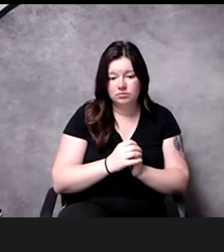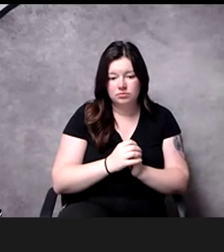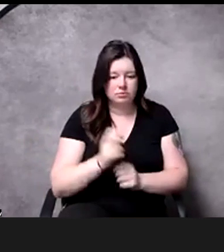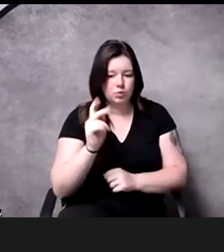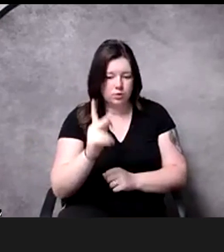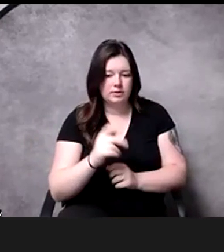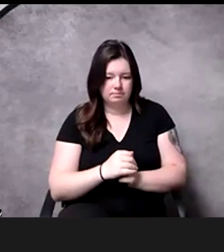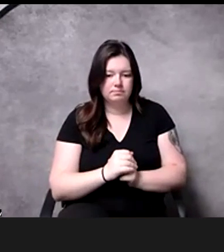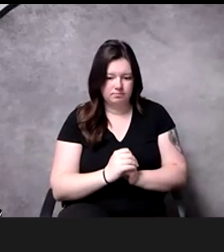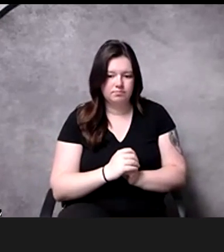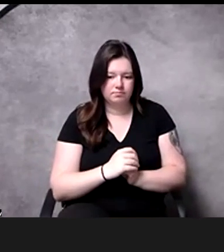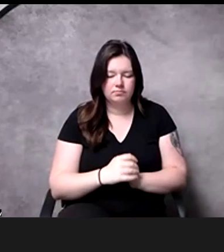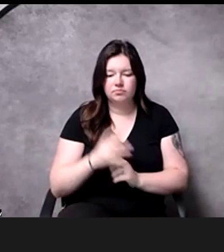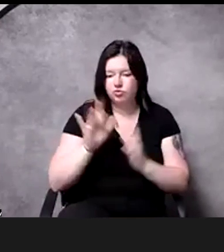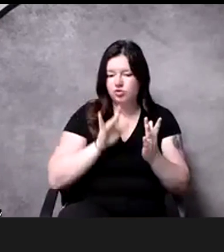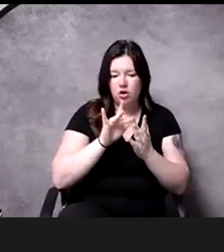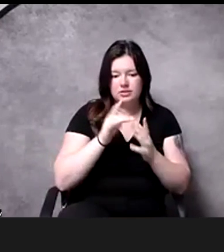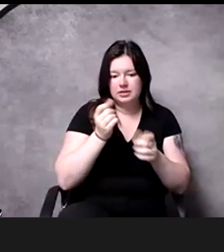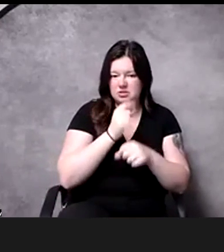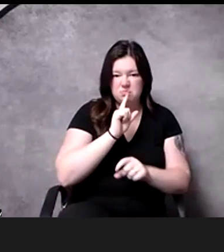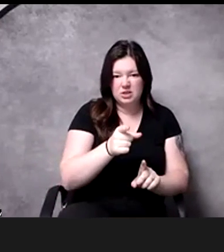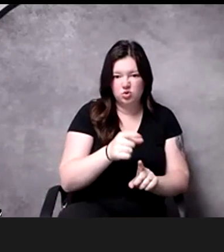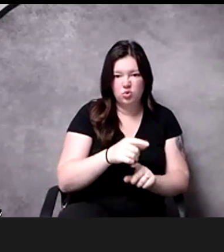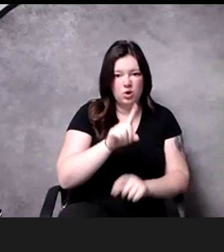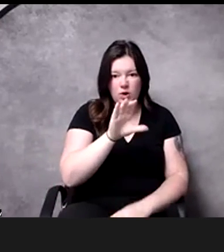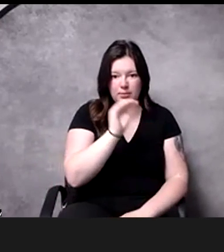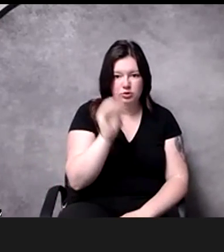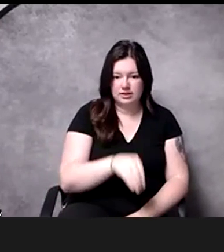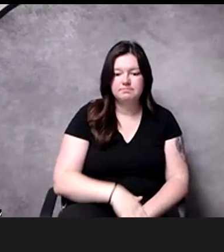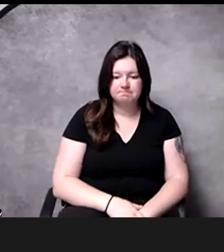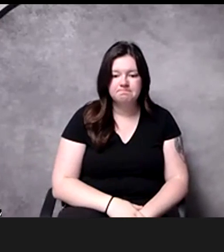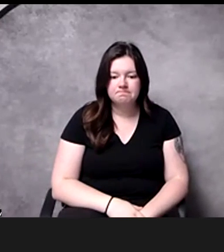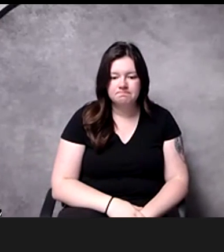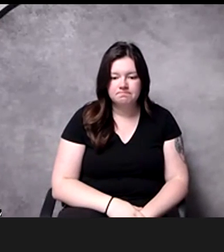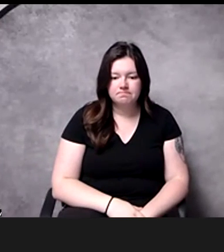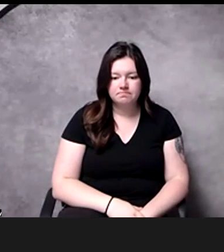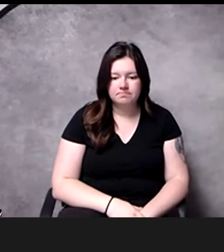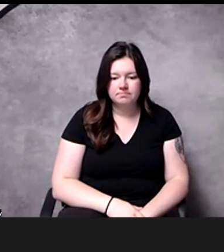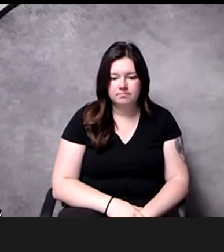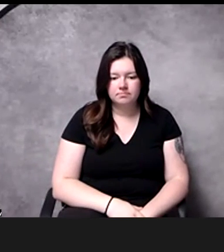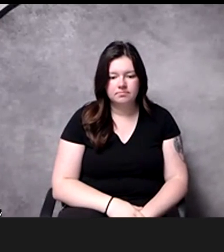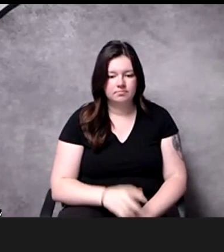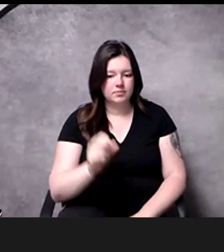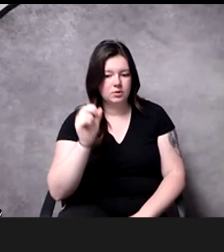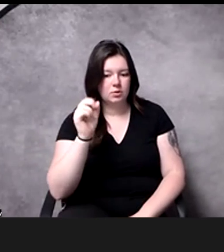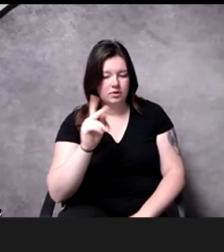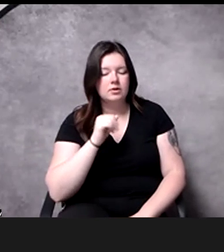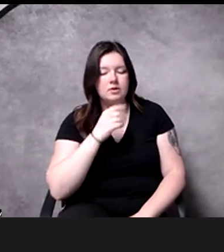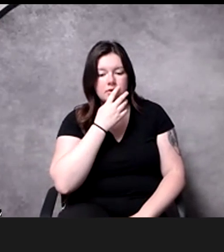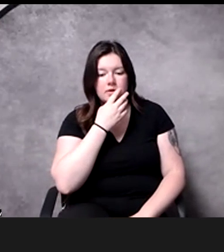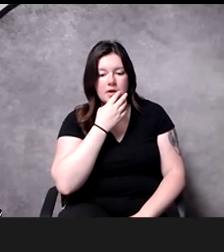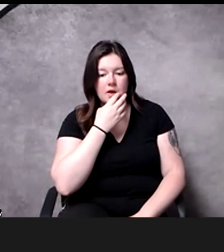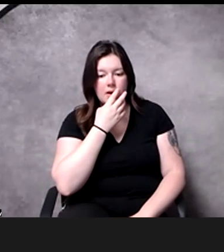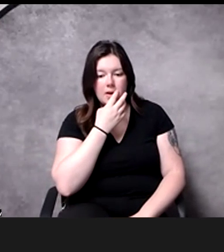To contact them and just to make sure. Okay. Yeah. But this